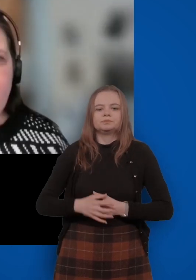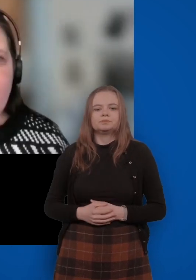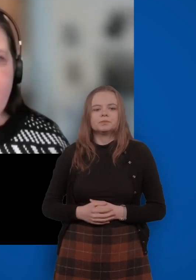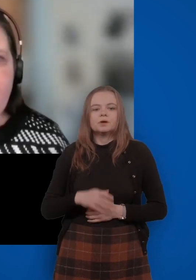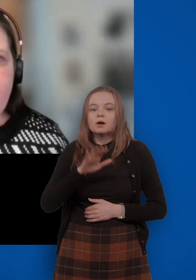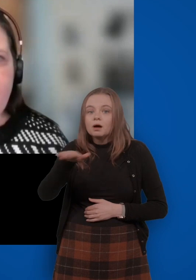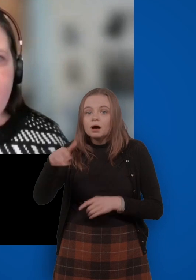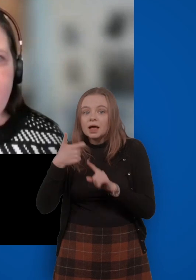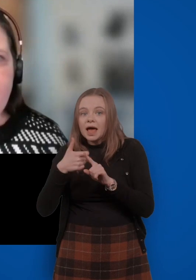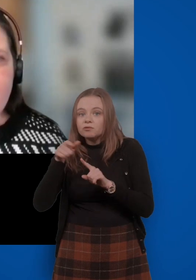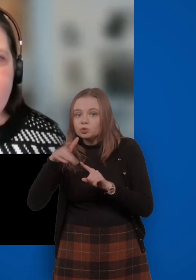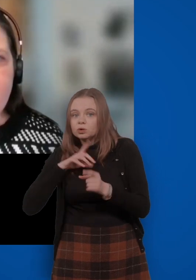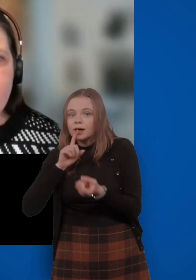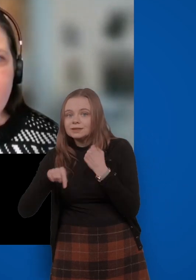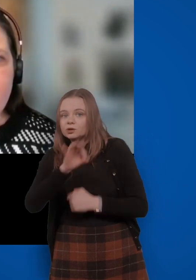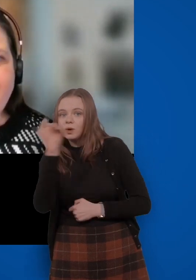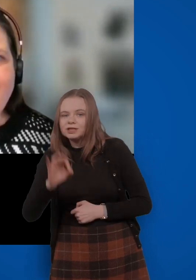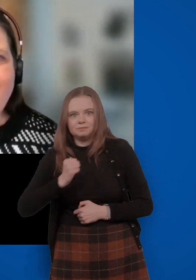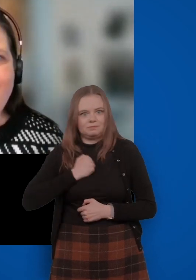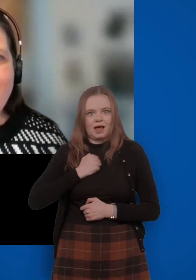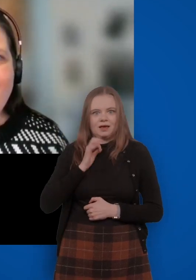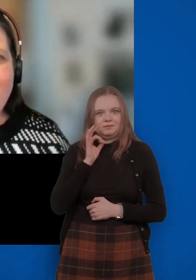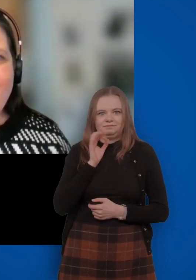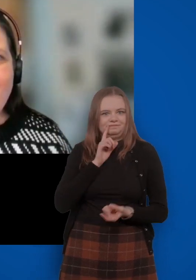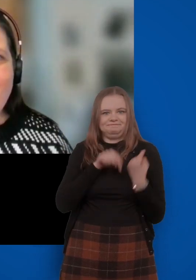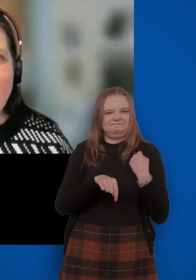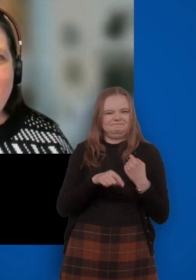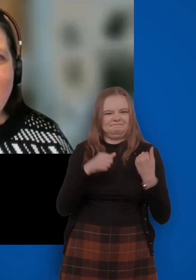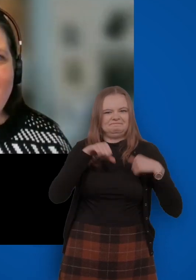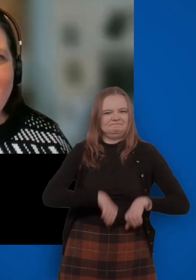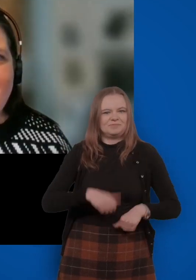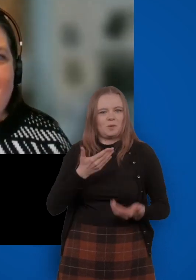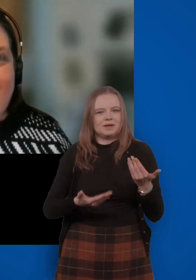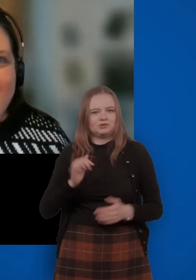can we turn that question over to you? Because my answer will not sound nearly as good as yours. I'm sure of that.